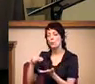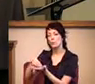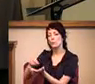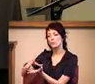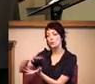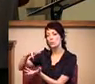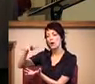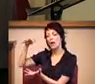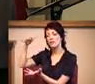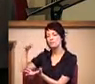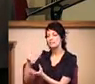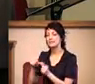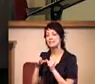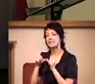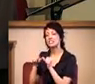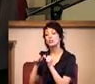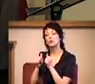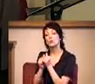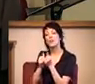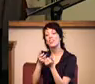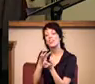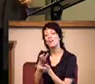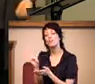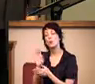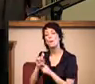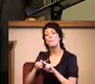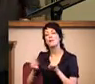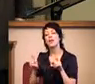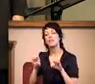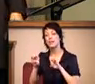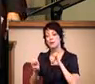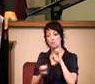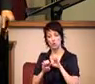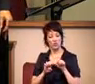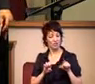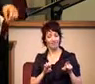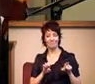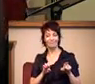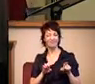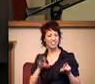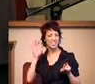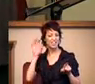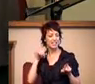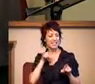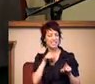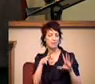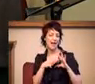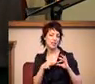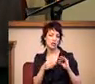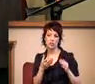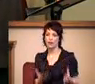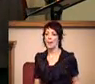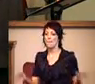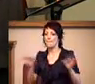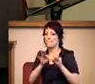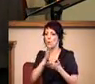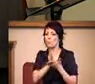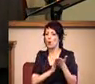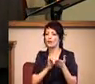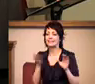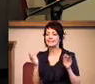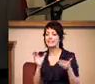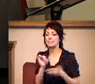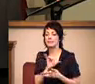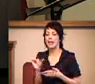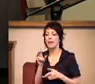been concentrated with a few. But the emotional content of it, to me, this is the important part, seems like people